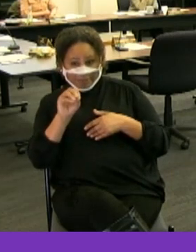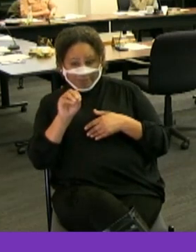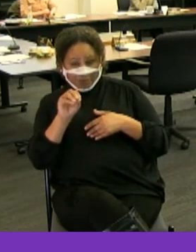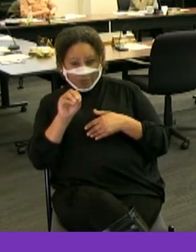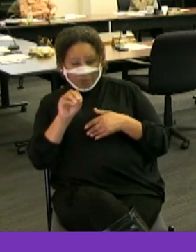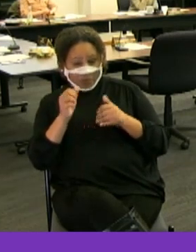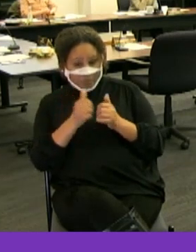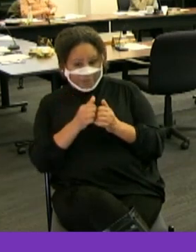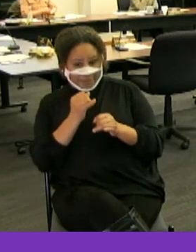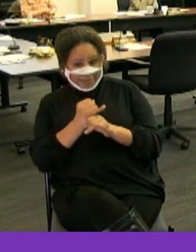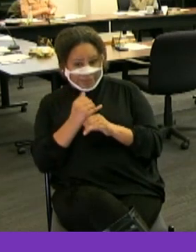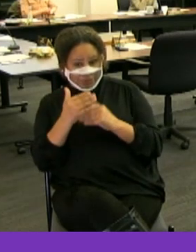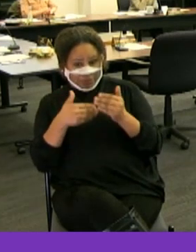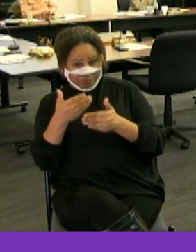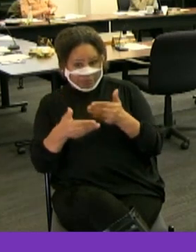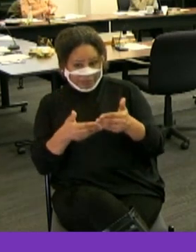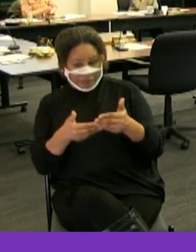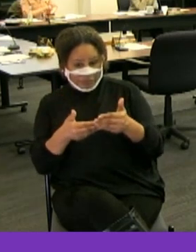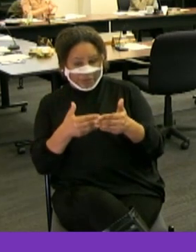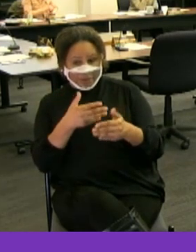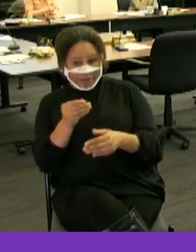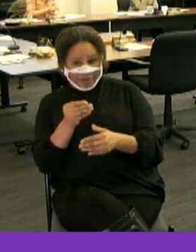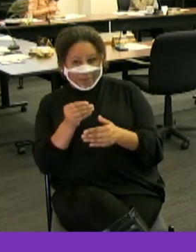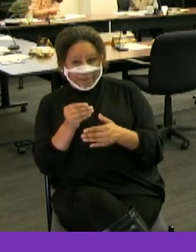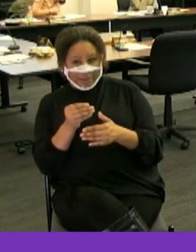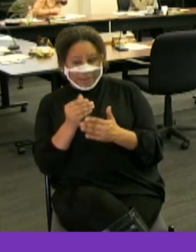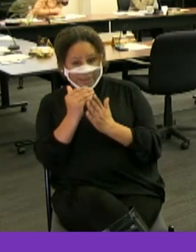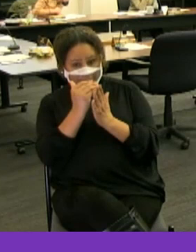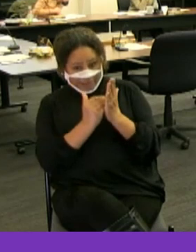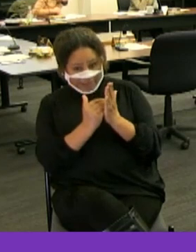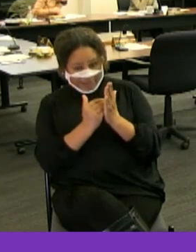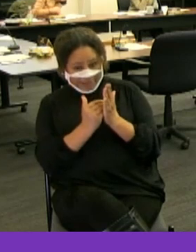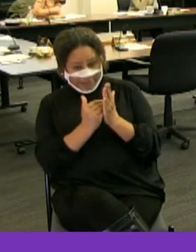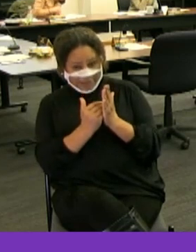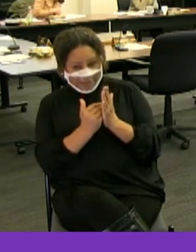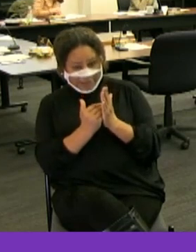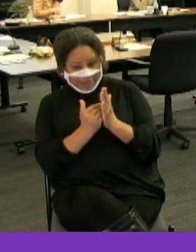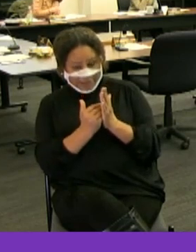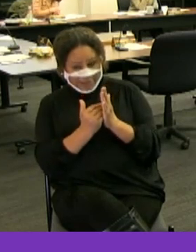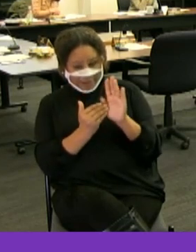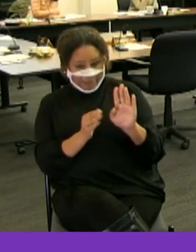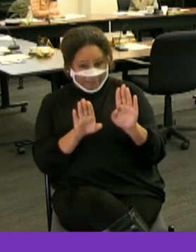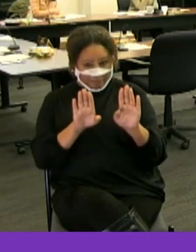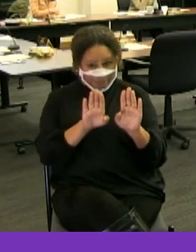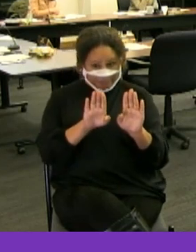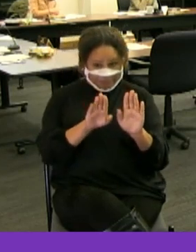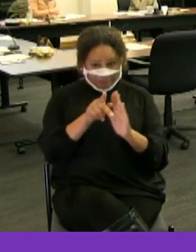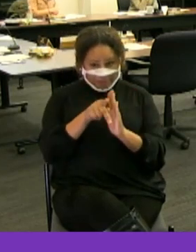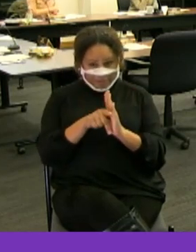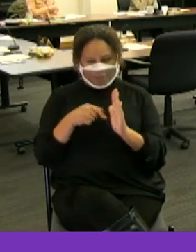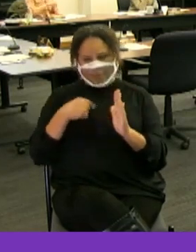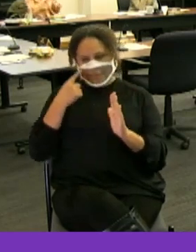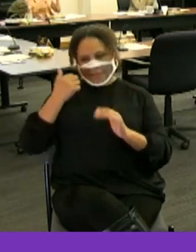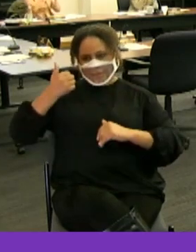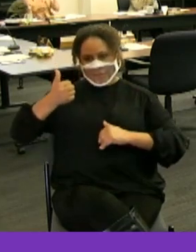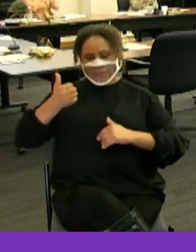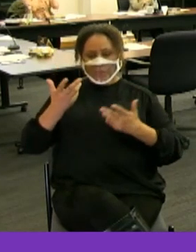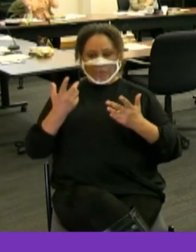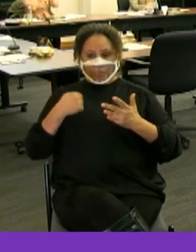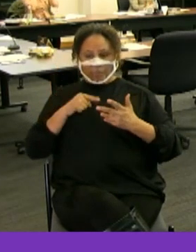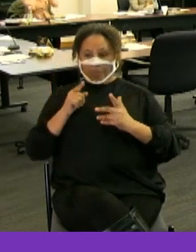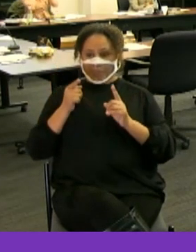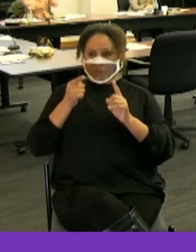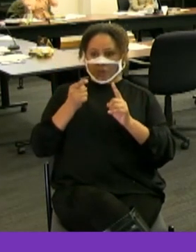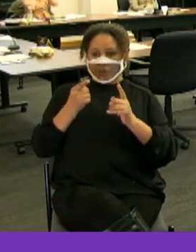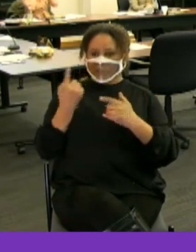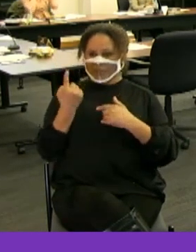with the institutional procedure and listed next to the policy? I think that's good, because I think what we're looking for is something so that we